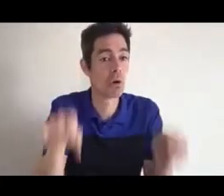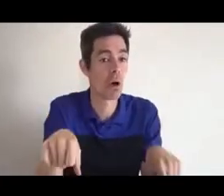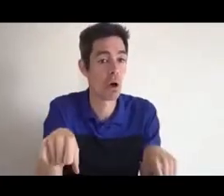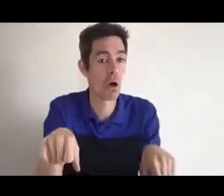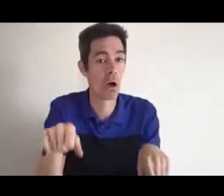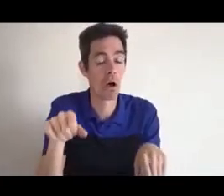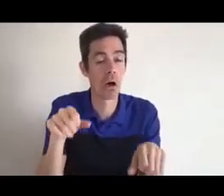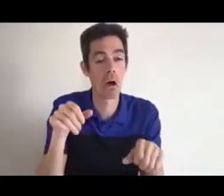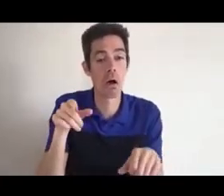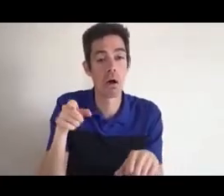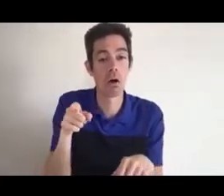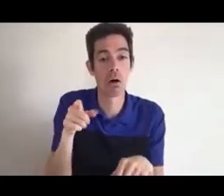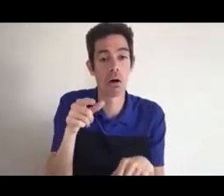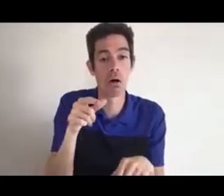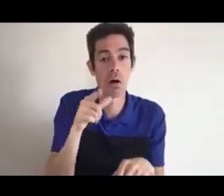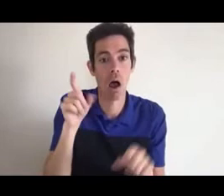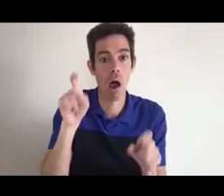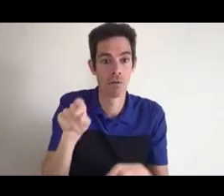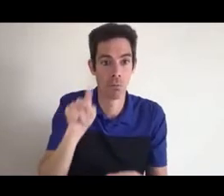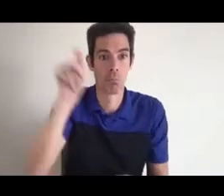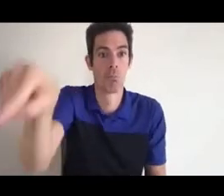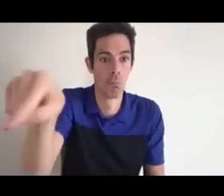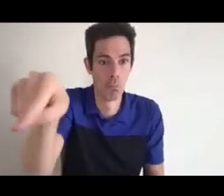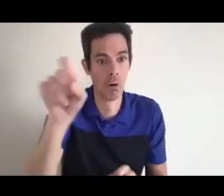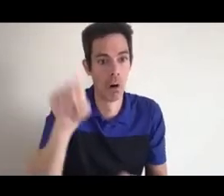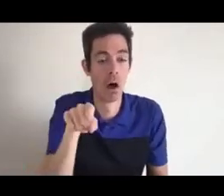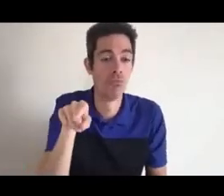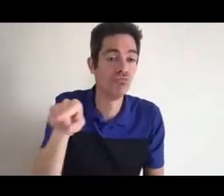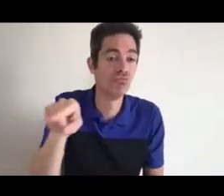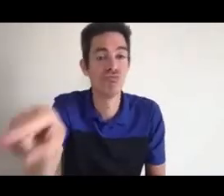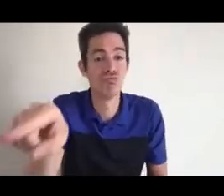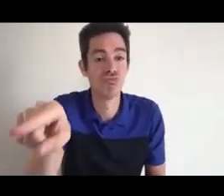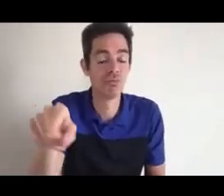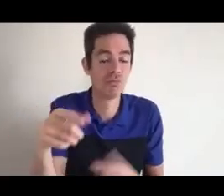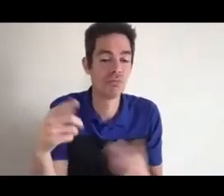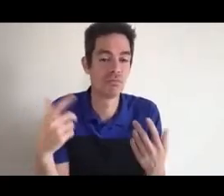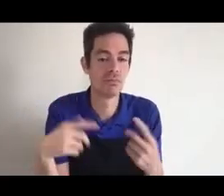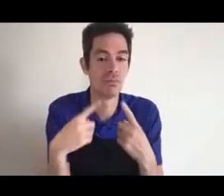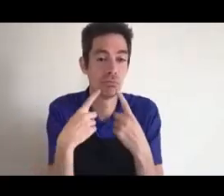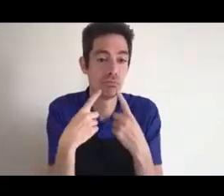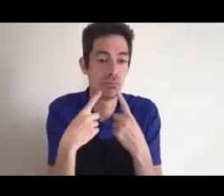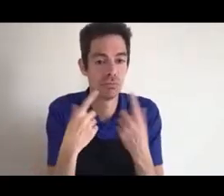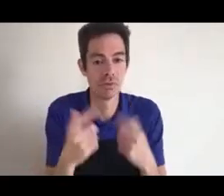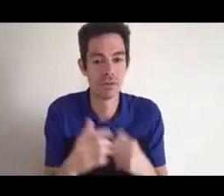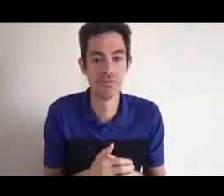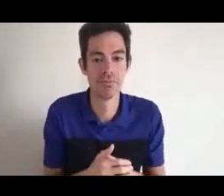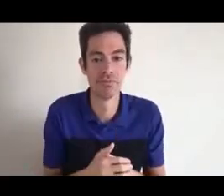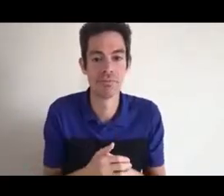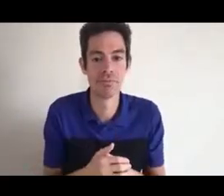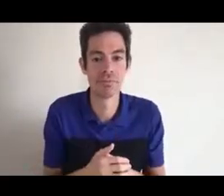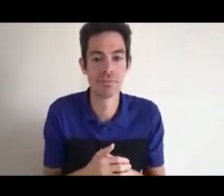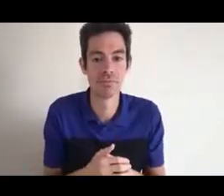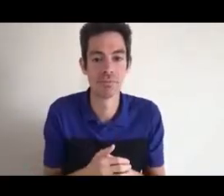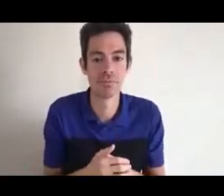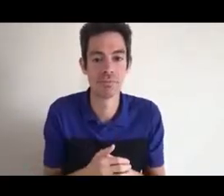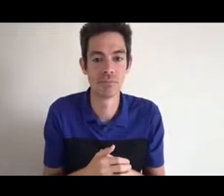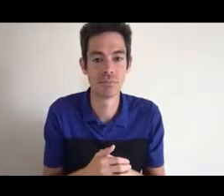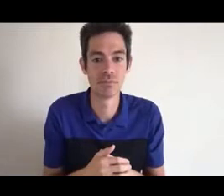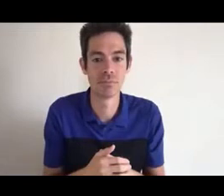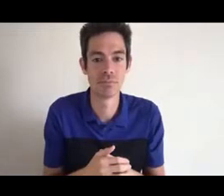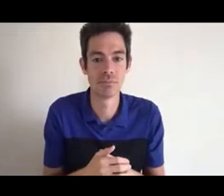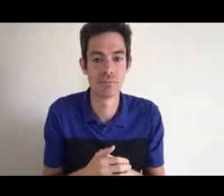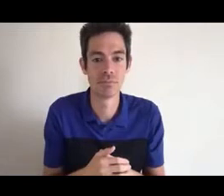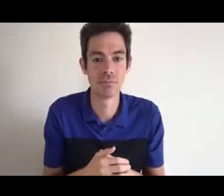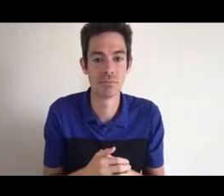and then you can point but show travel through pointing. You don't have to point directly to the airport. You can use your mouth